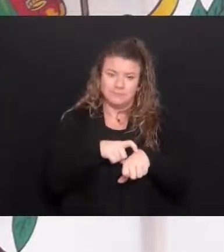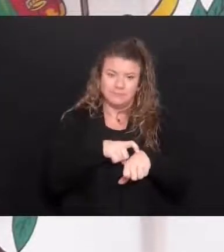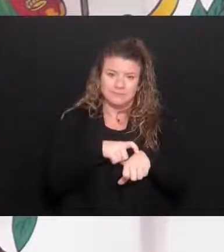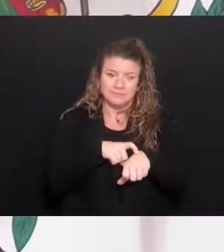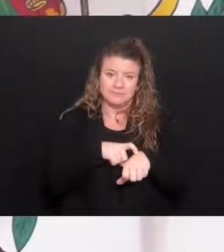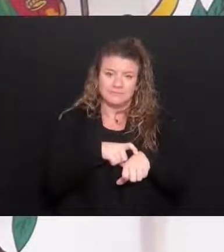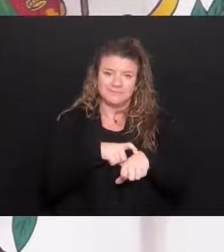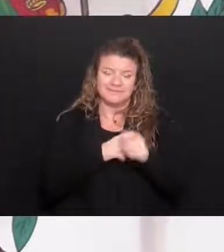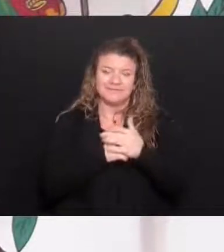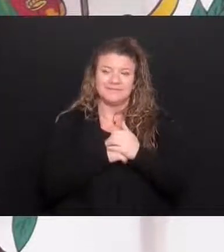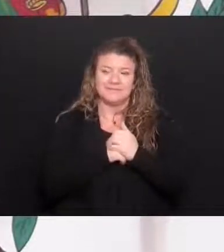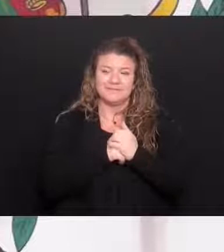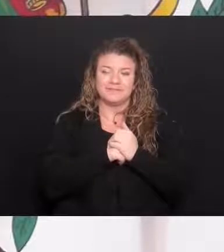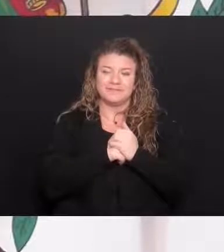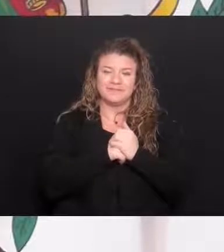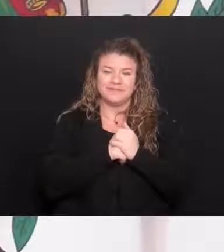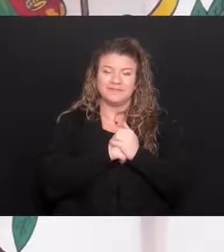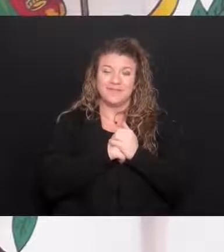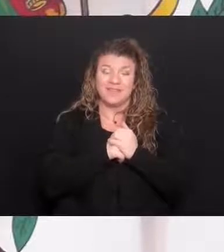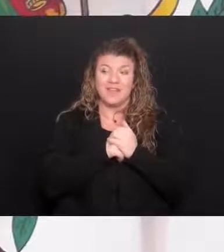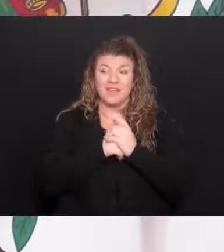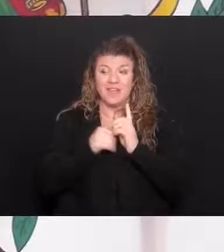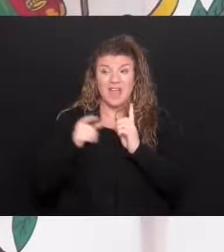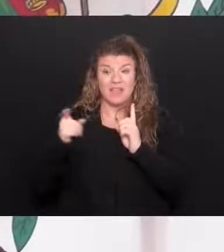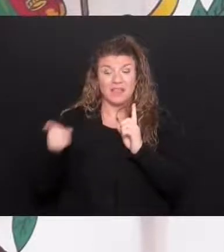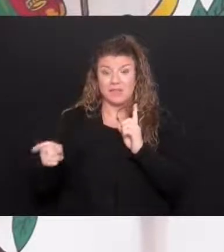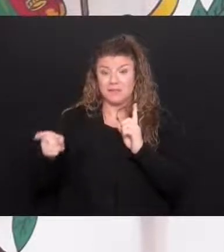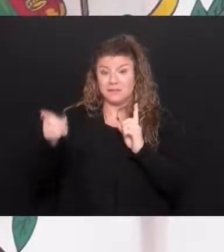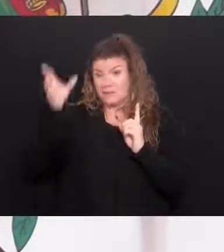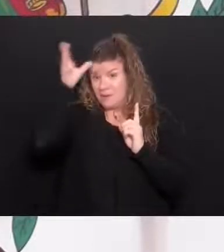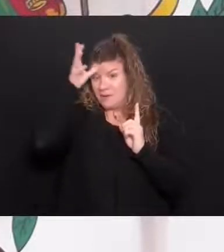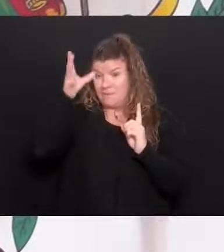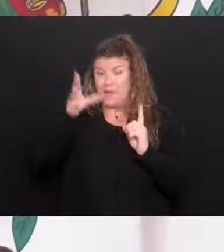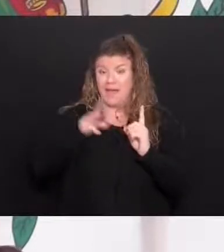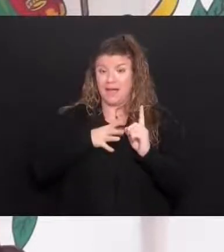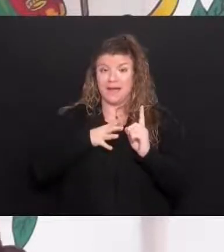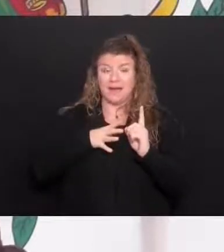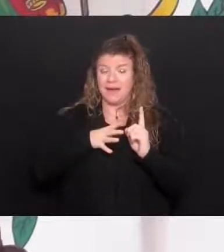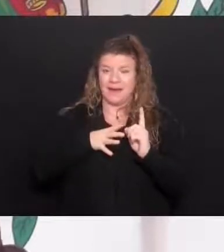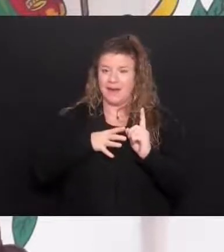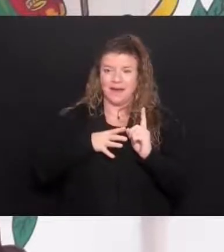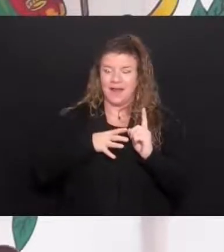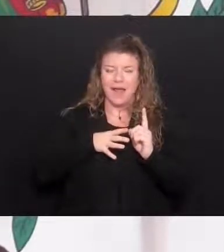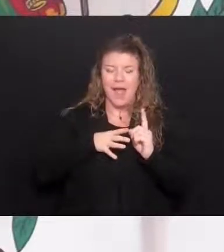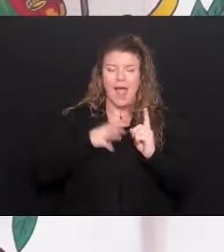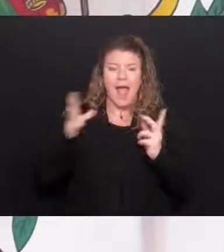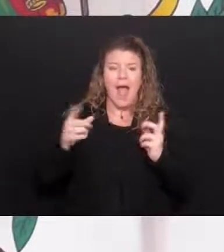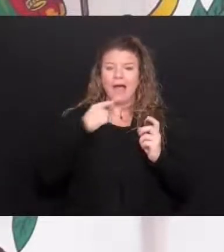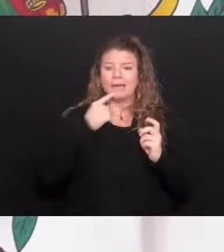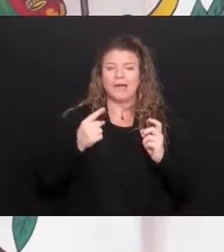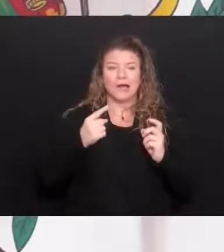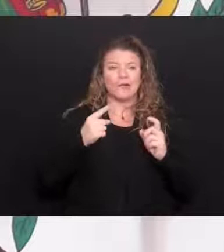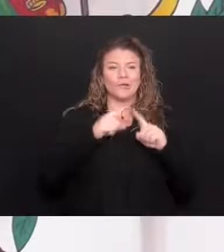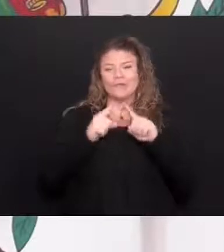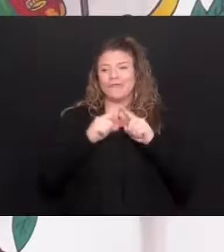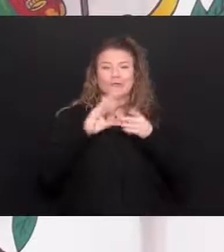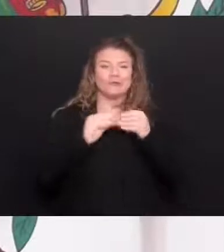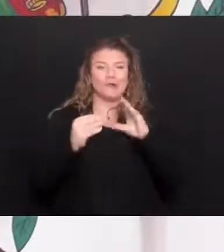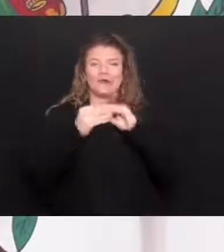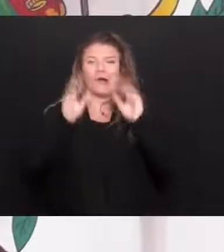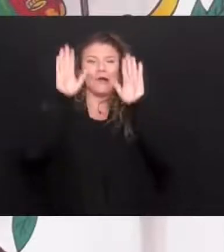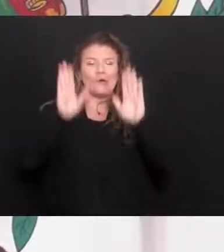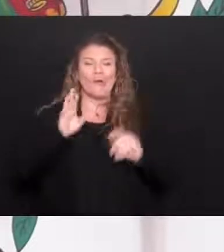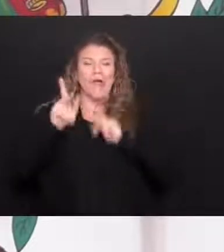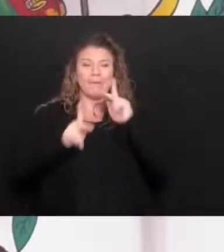I can tell you, this man, I tell you neat things from time to time about great West Virginians,